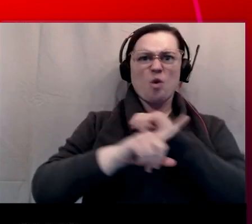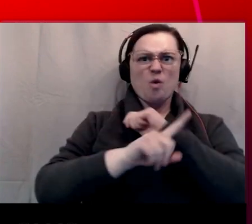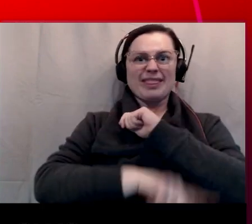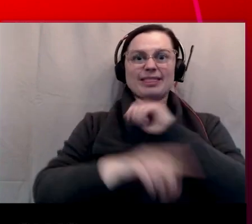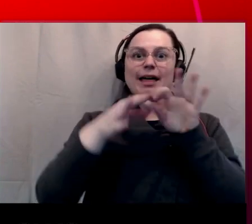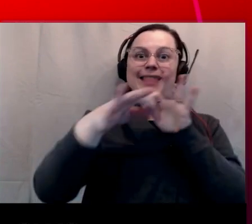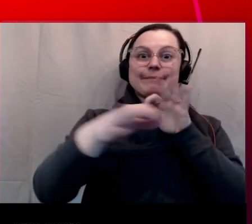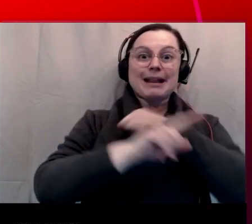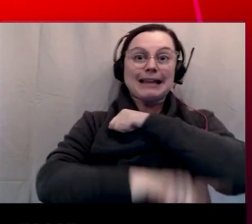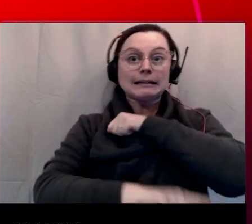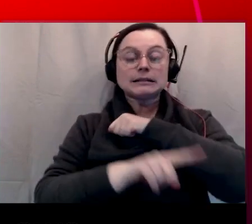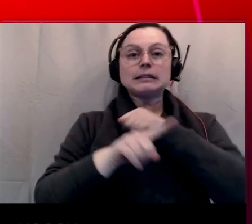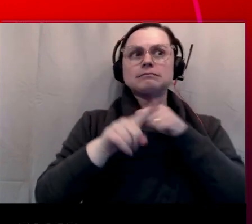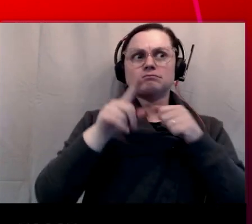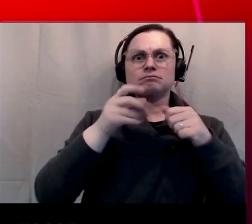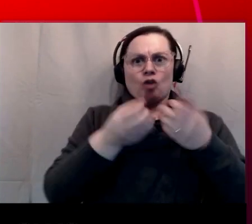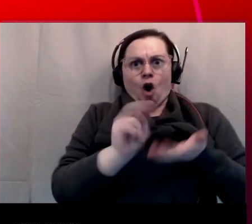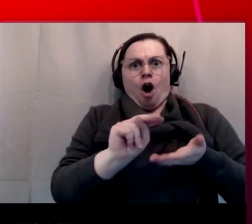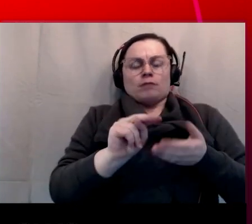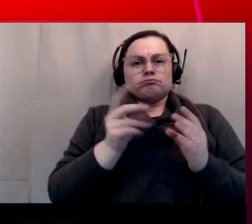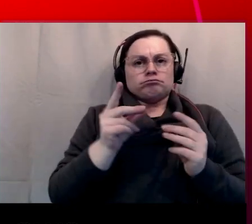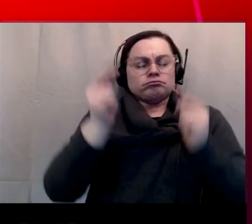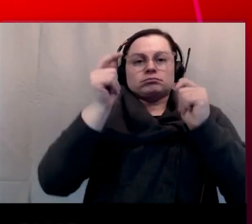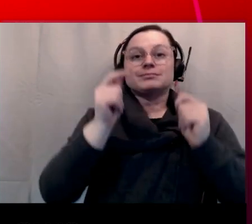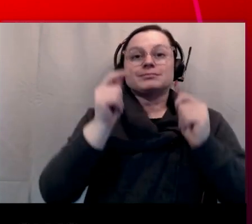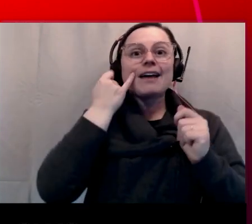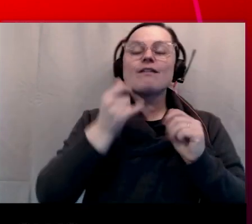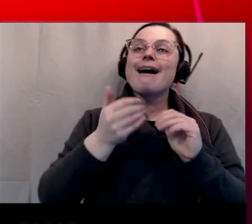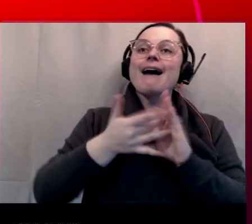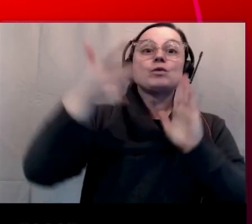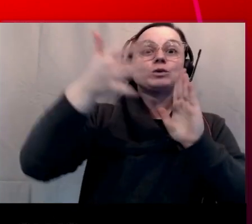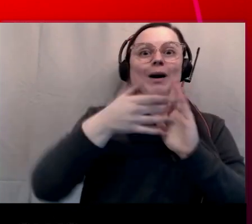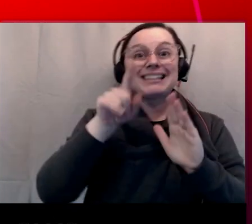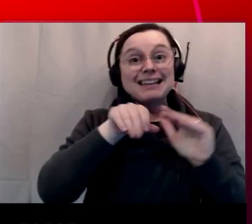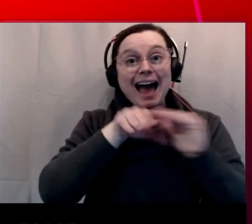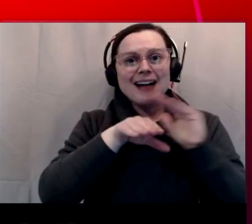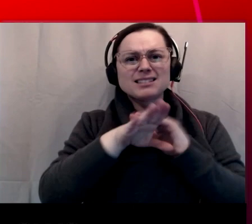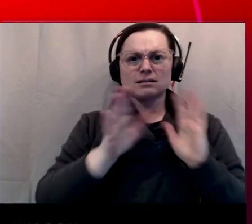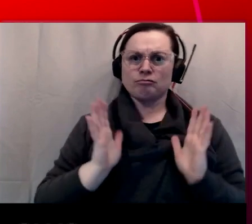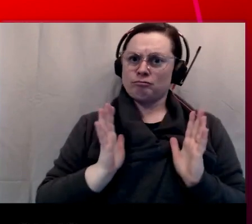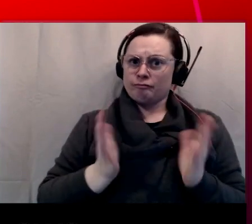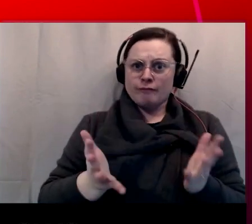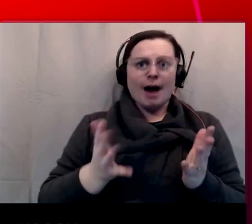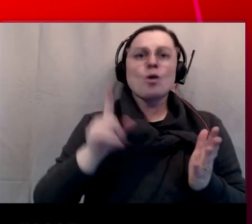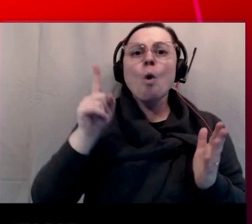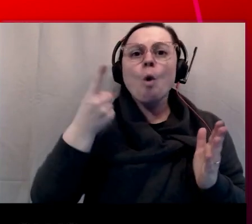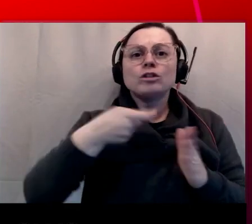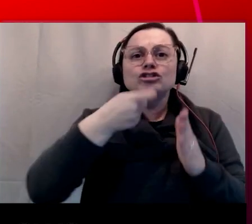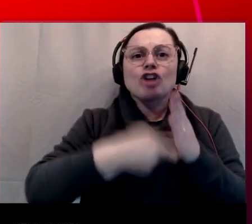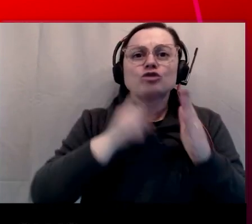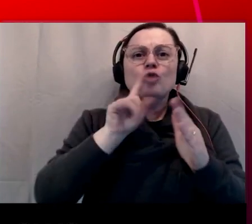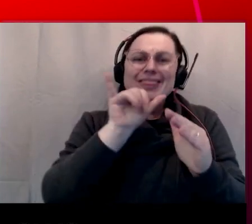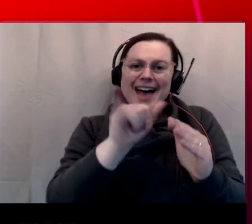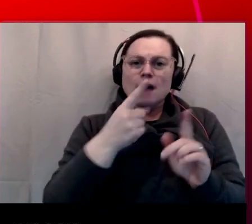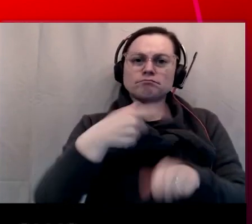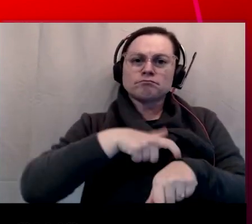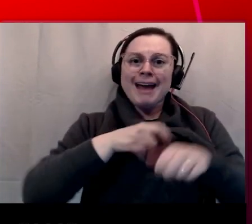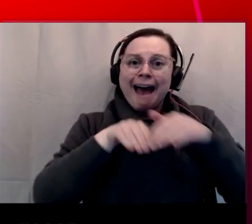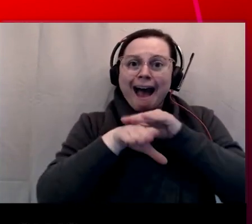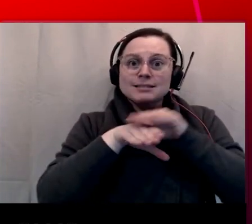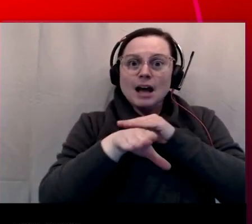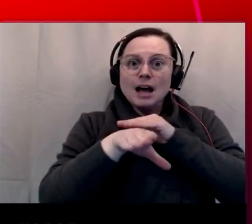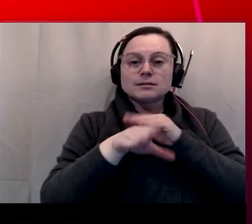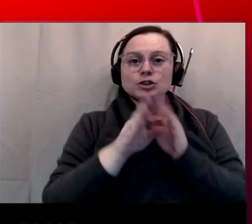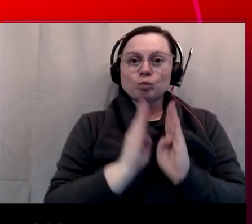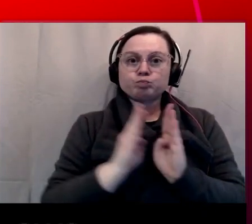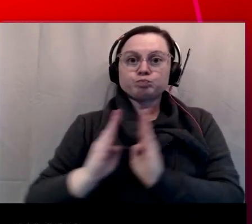to access that data, once in a while, great, you'll just be charged a little greater sum for that access. But it's really simple. You